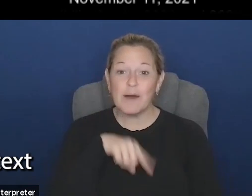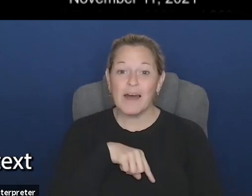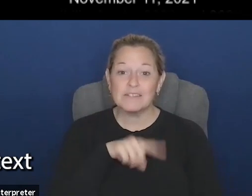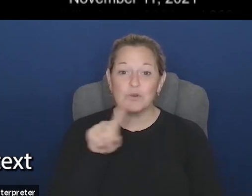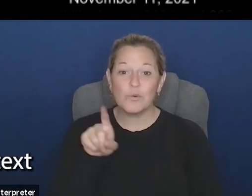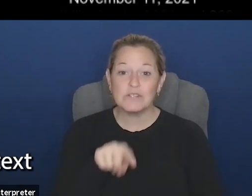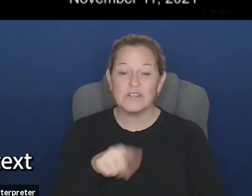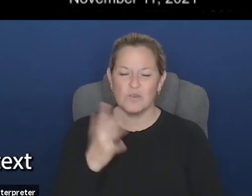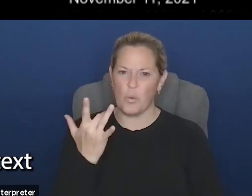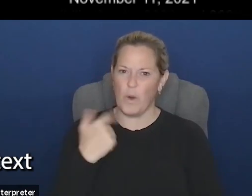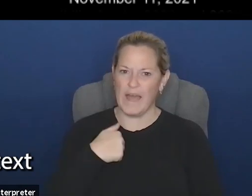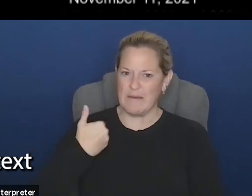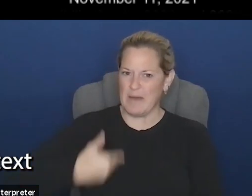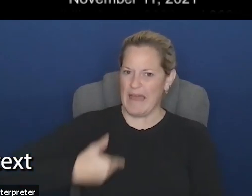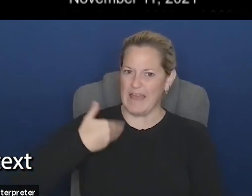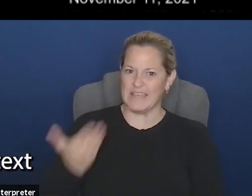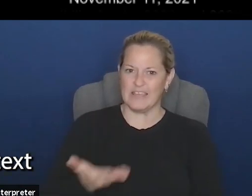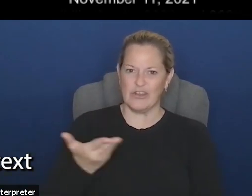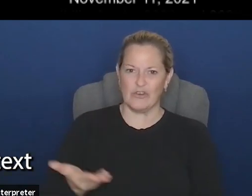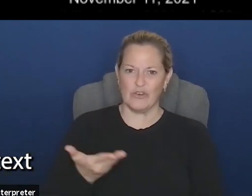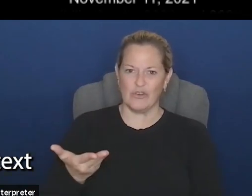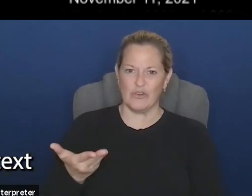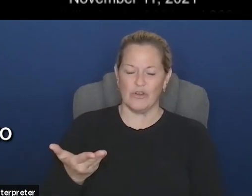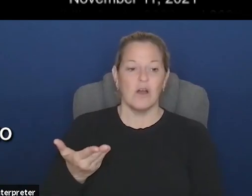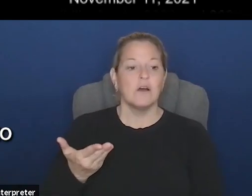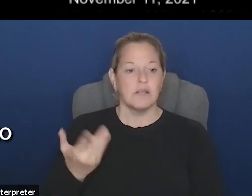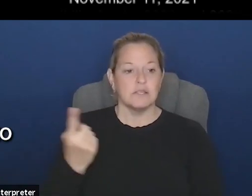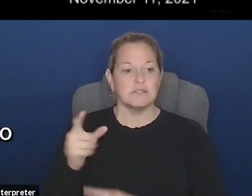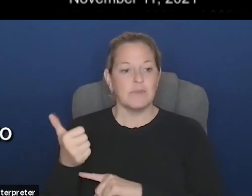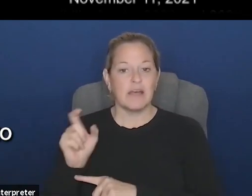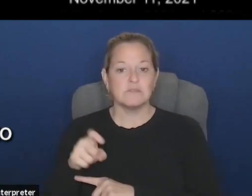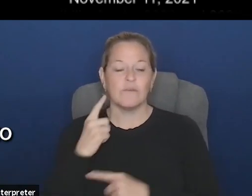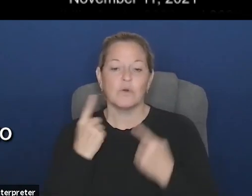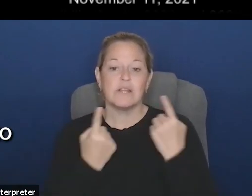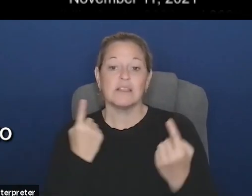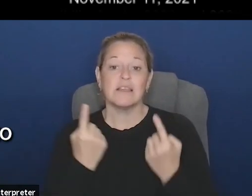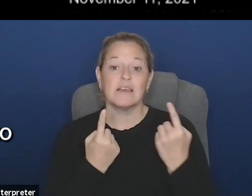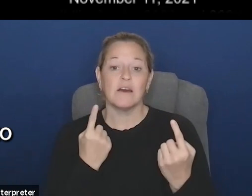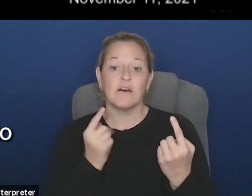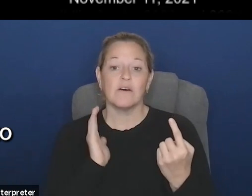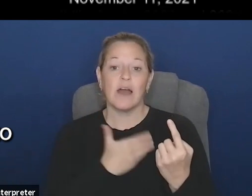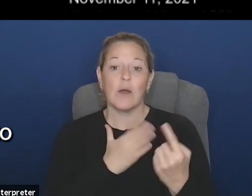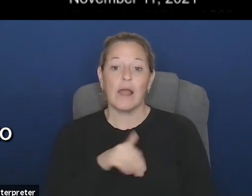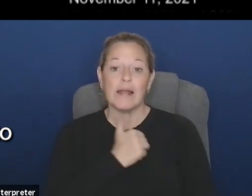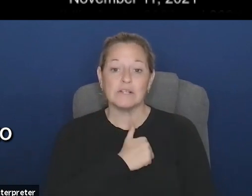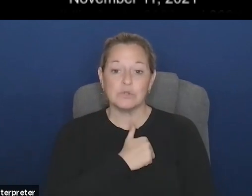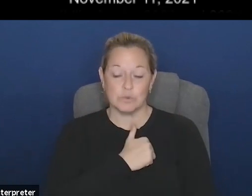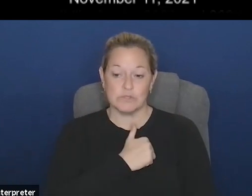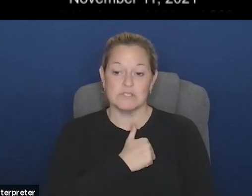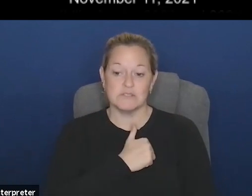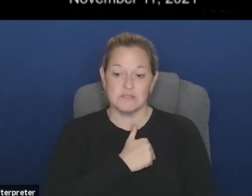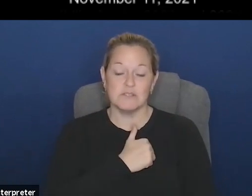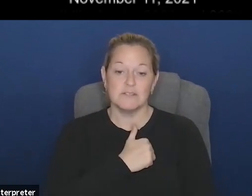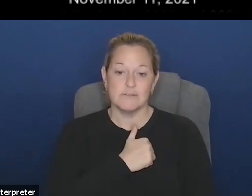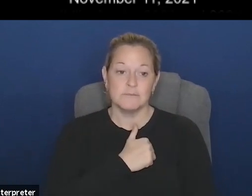The other thing that we have to think about in the context of how our attitudes sort of come to the fore